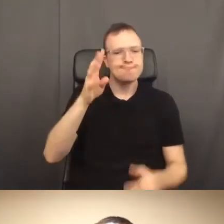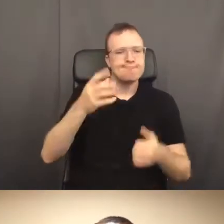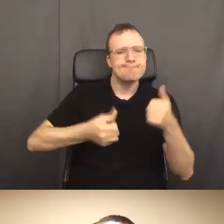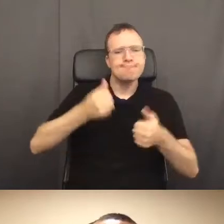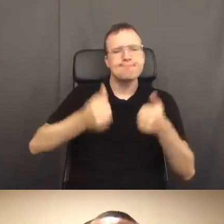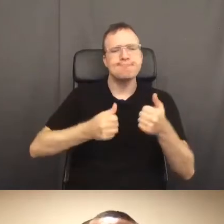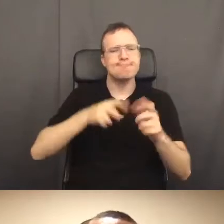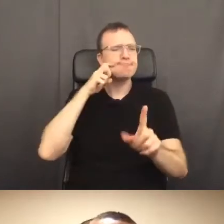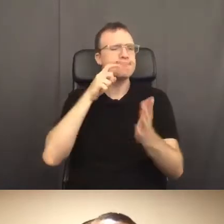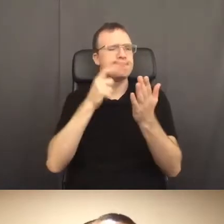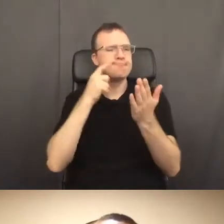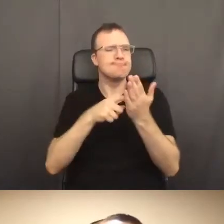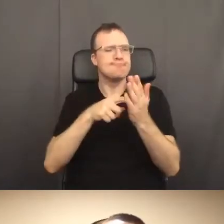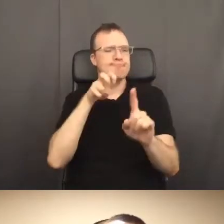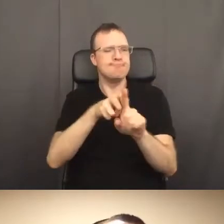Actually,